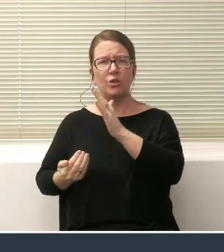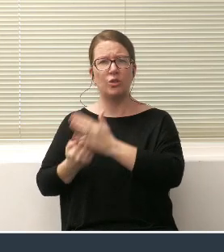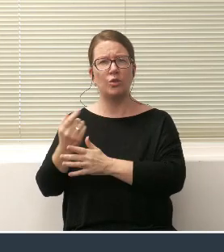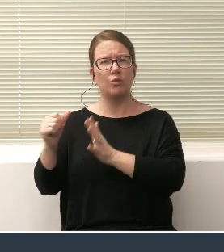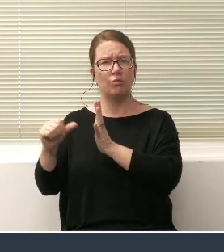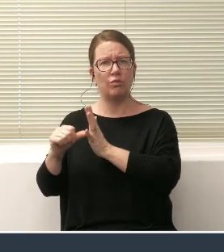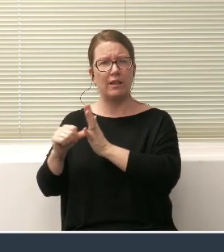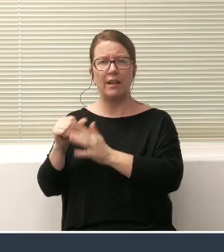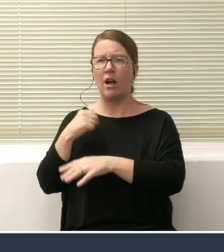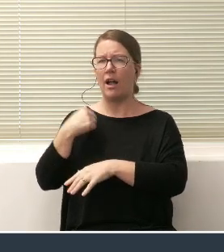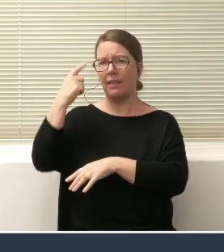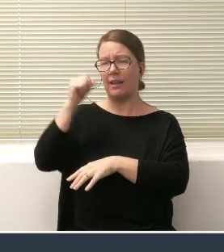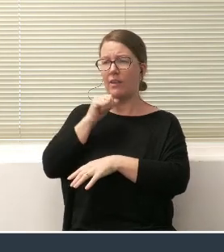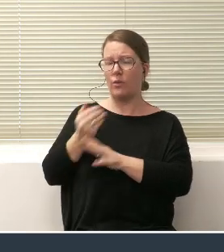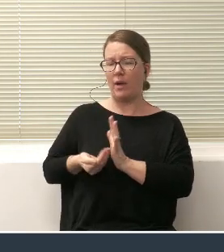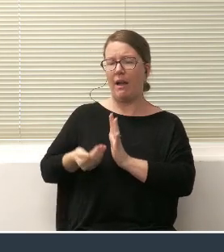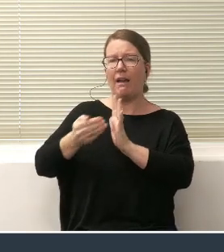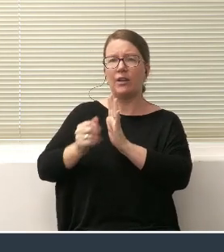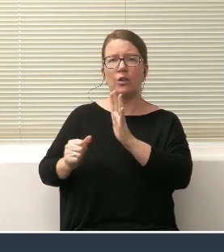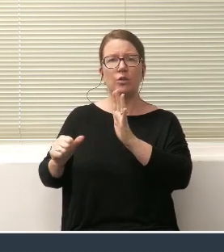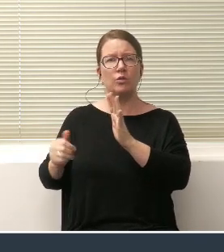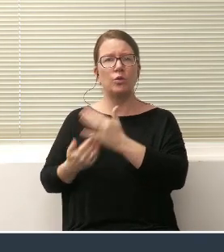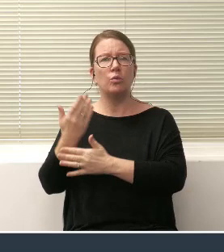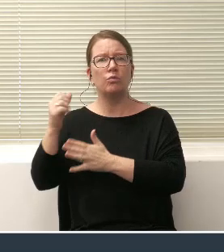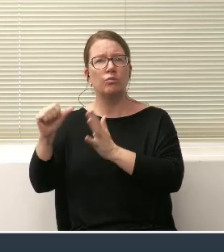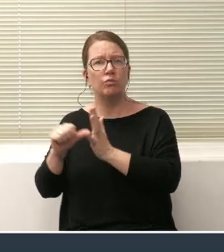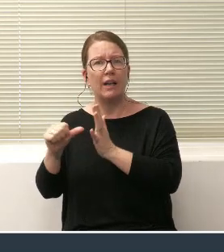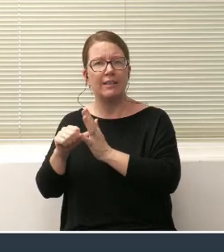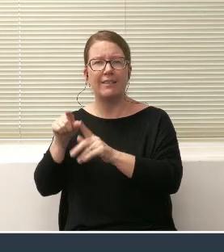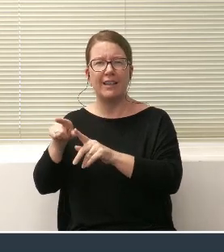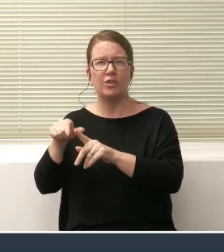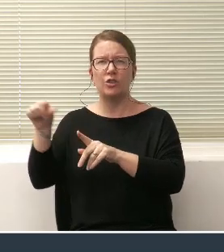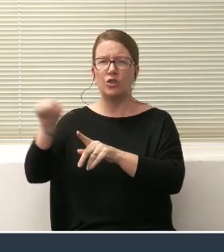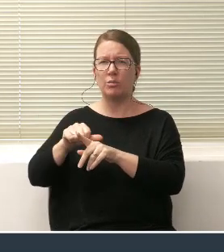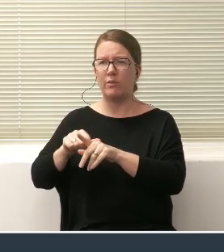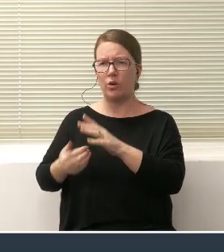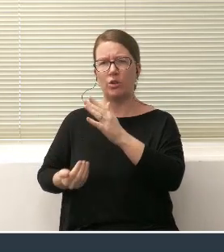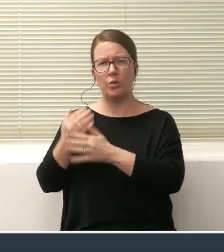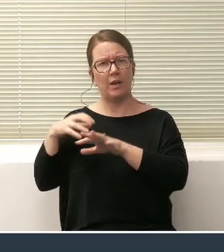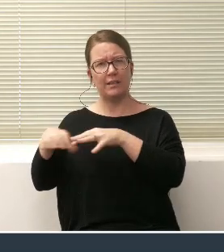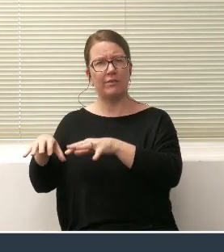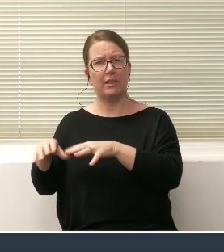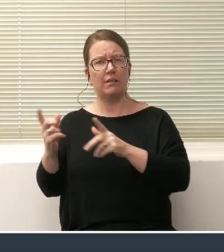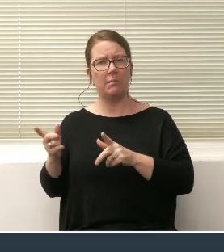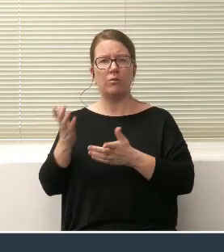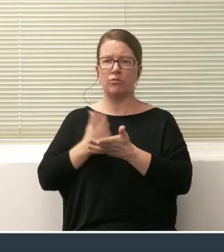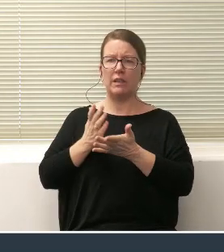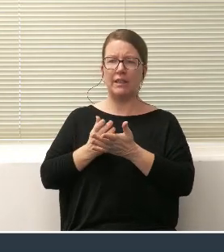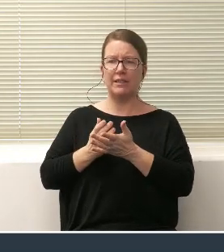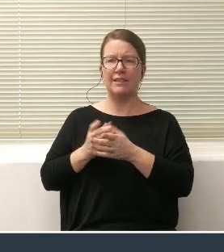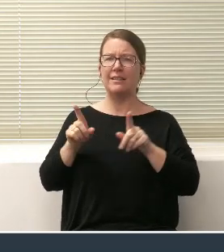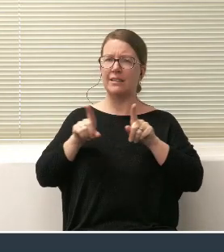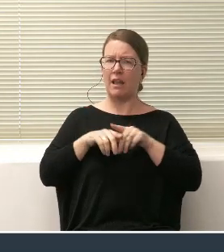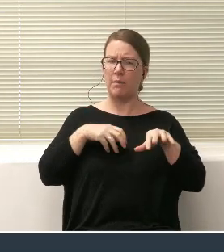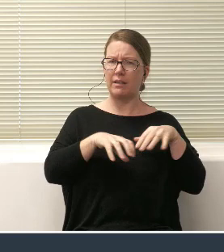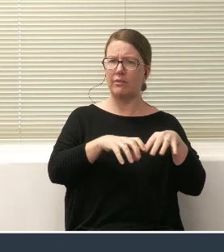new activity. And like Councillor Crown mentioned, I thought this new rate would be putting some